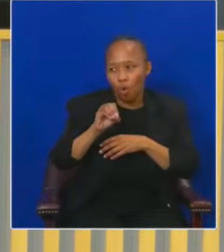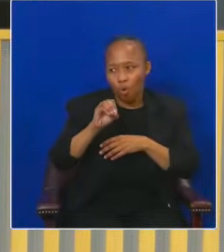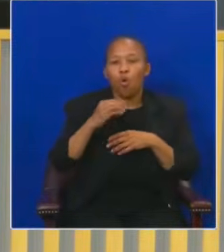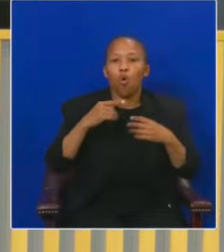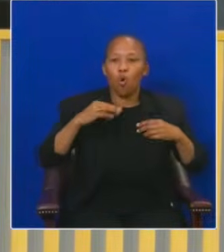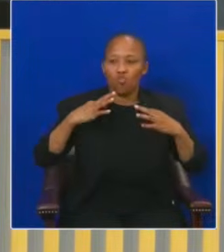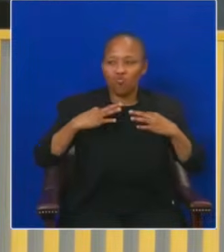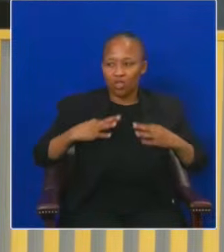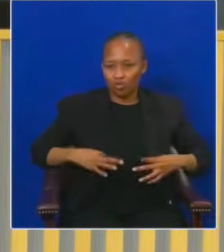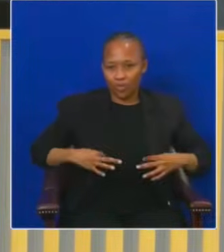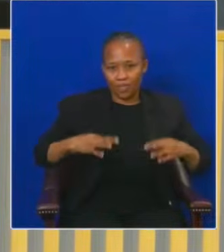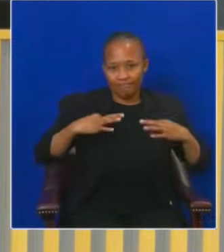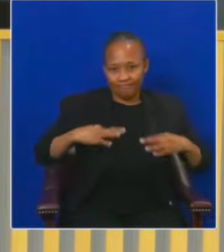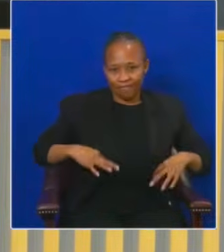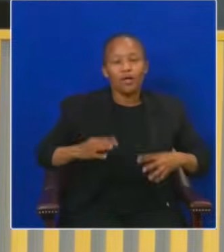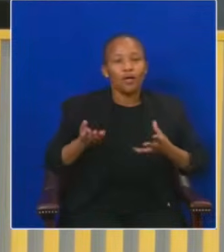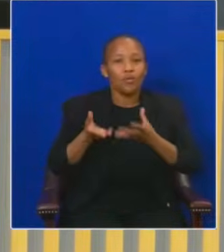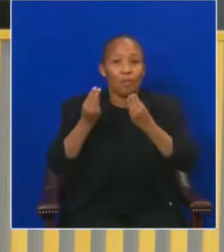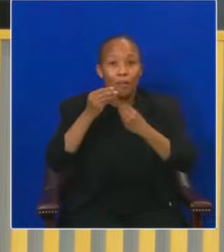Then